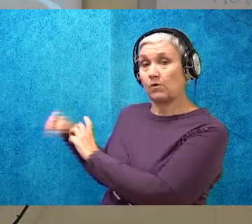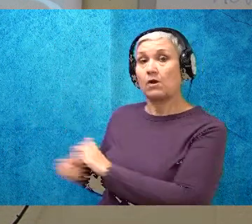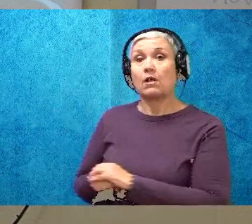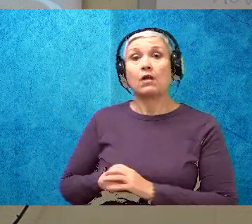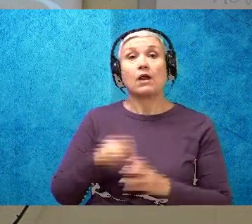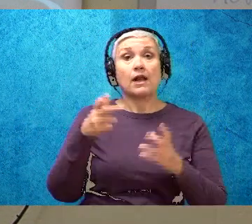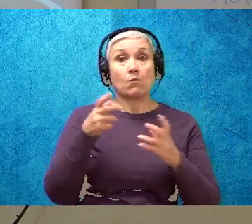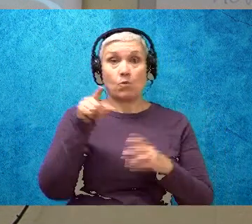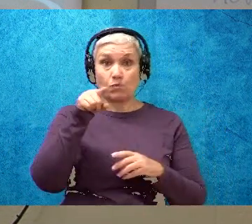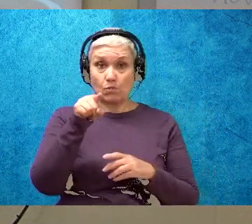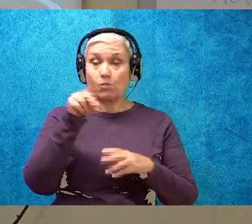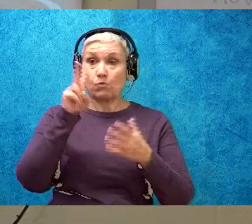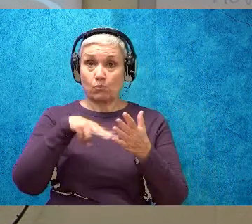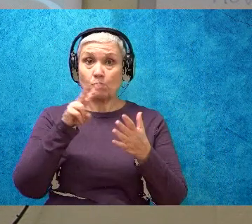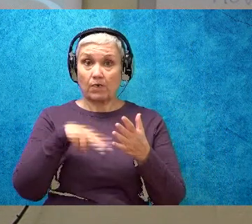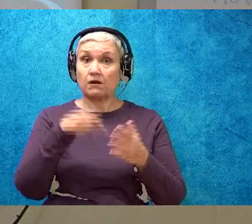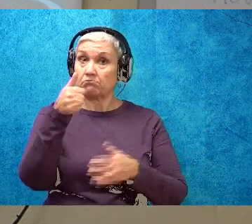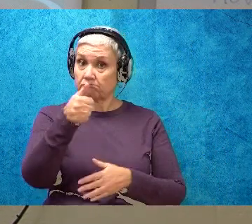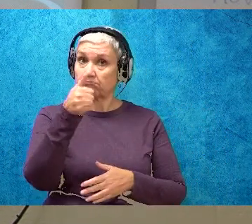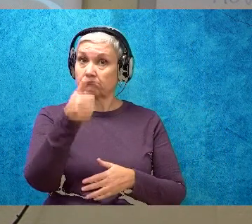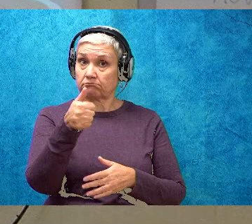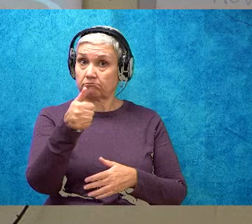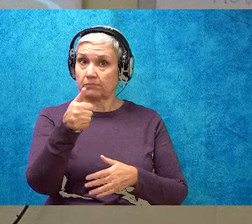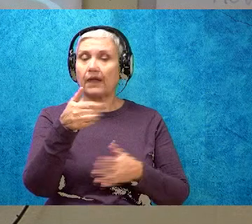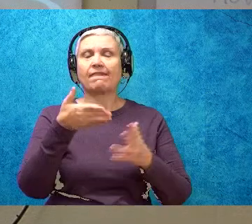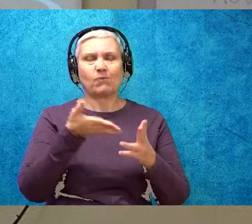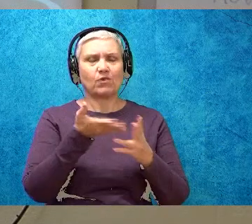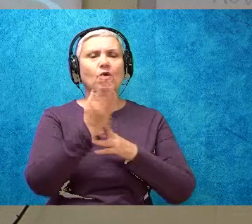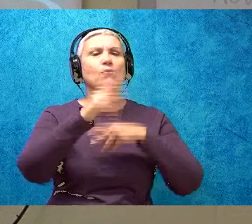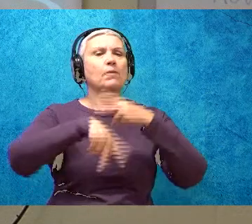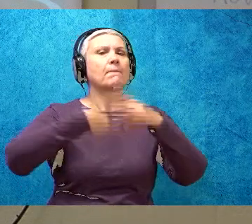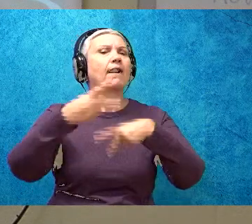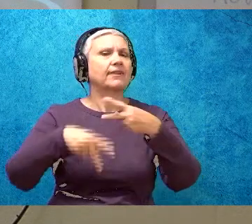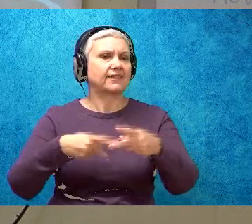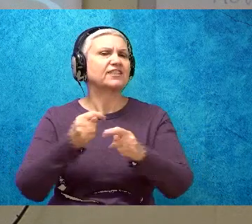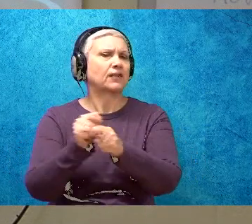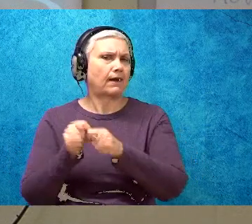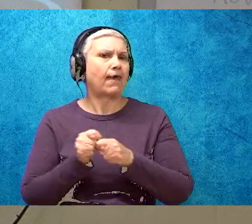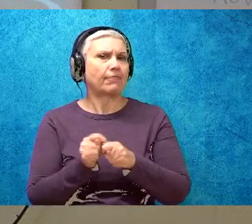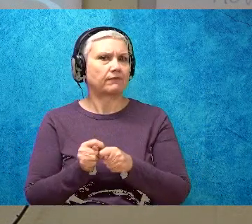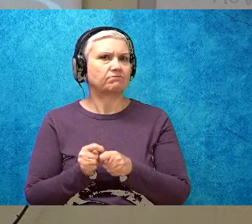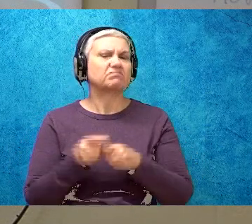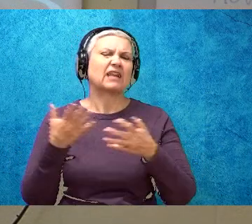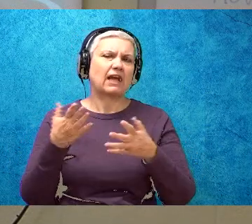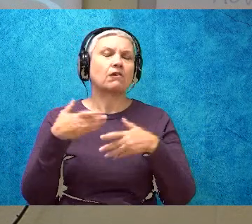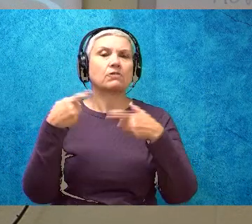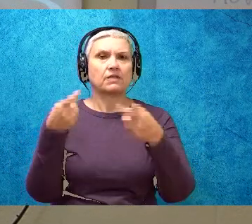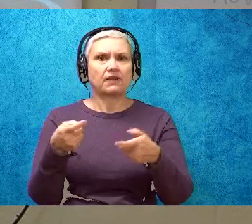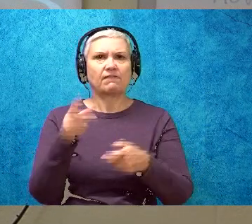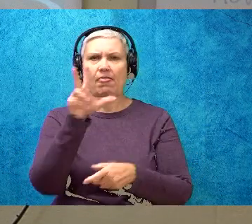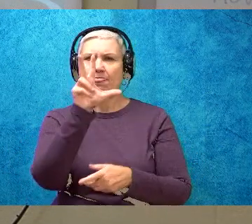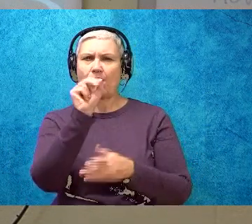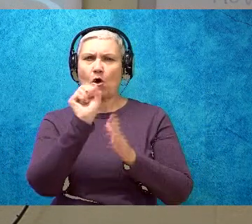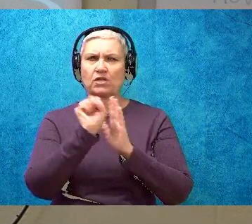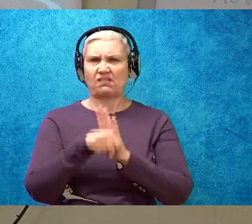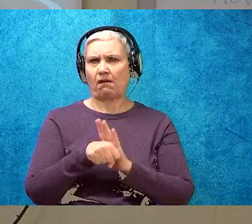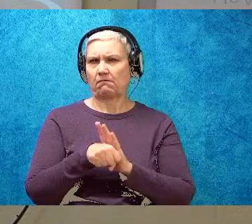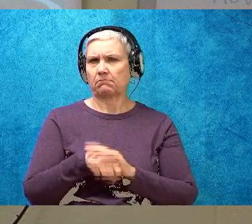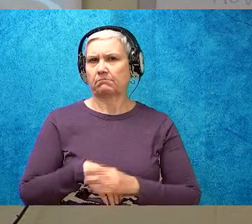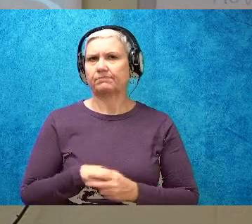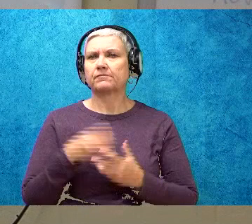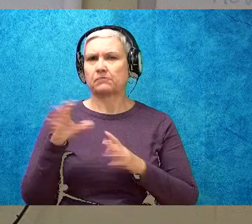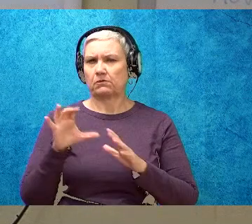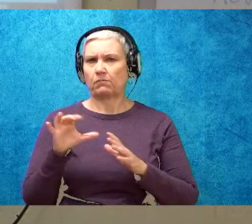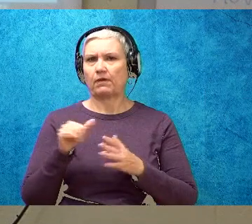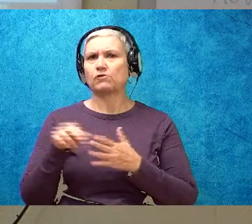you to read it, and then we'll go through the process. I'll give you guys about 30 seconds to do